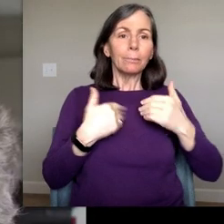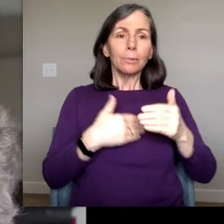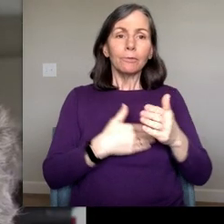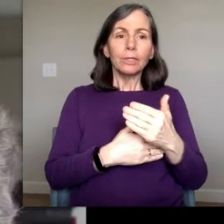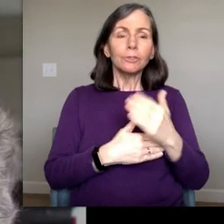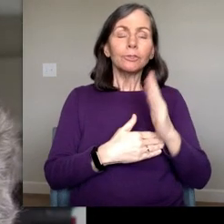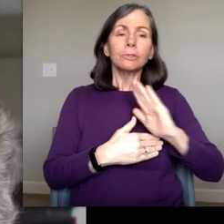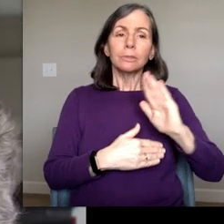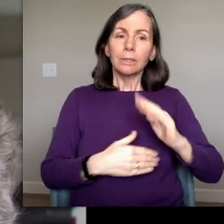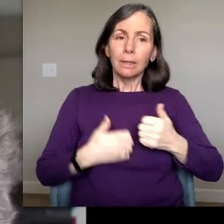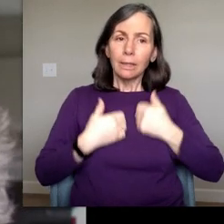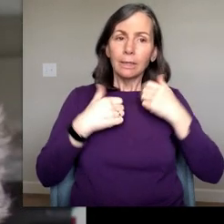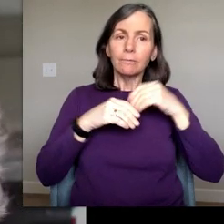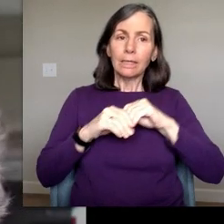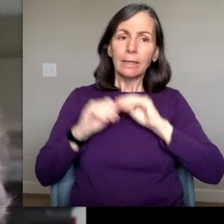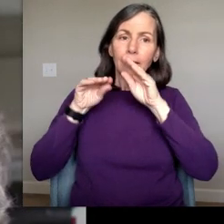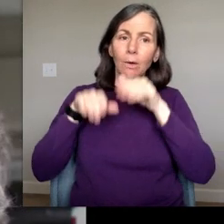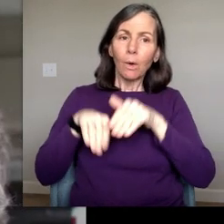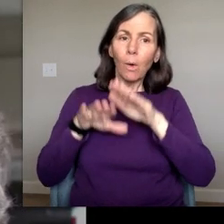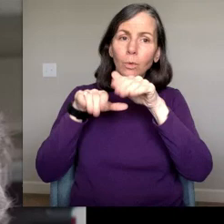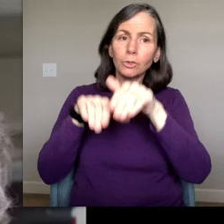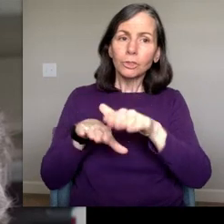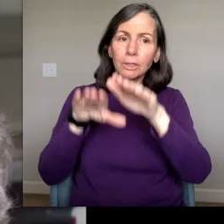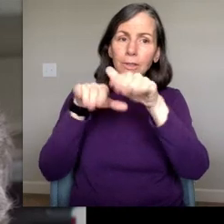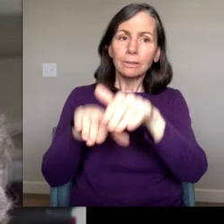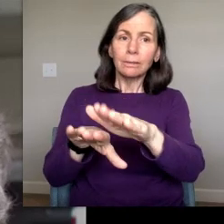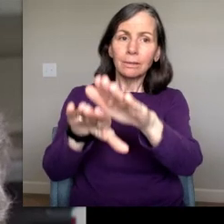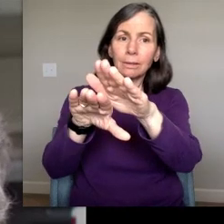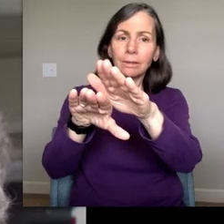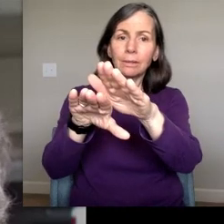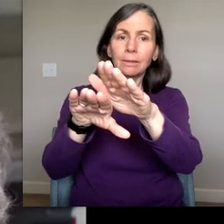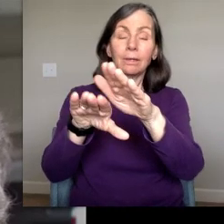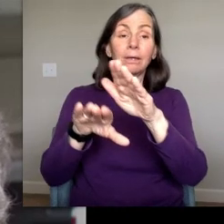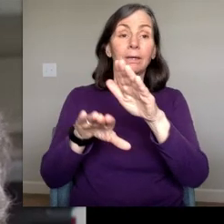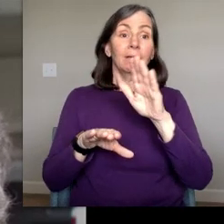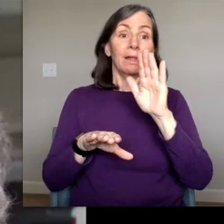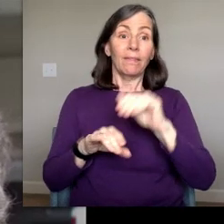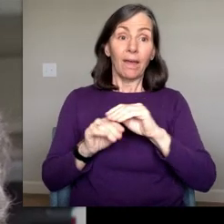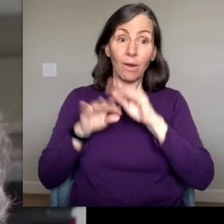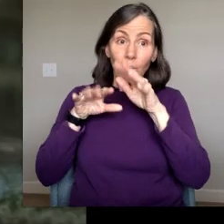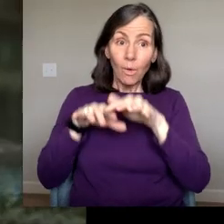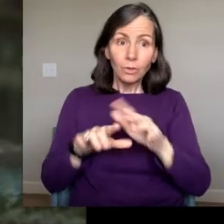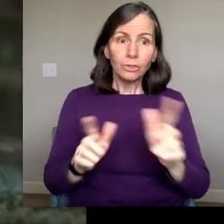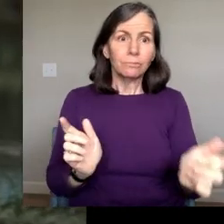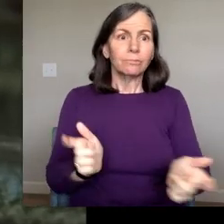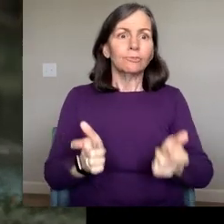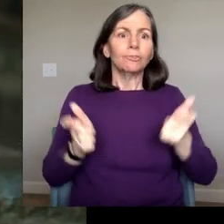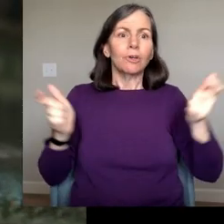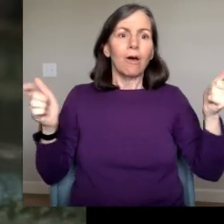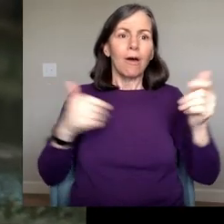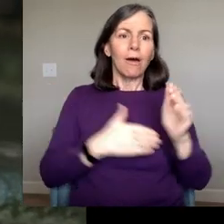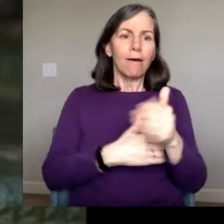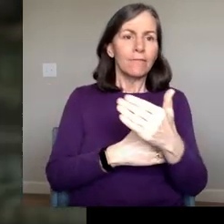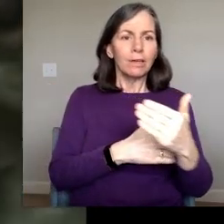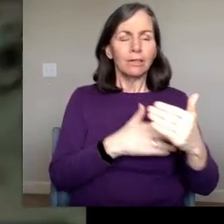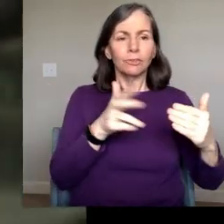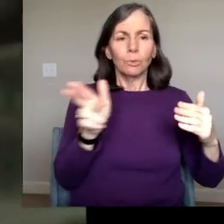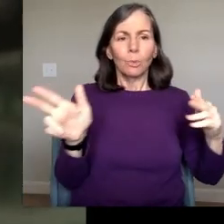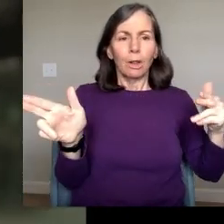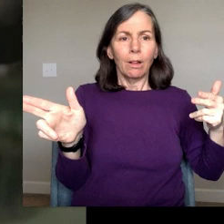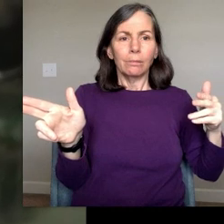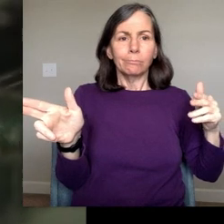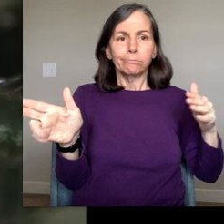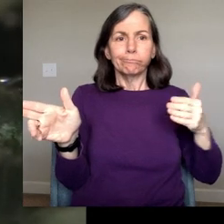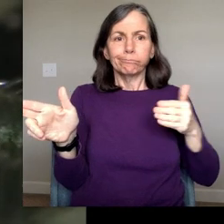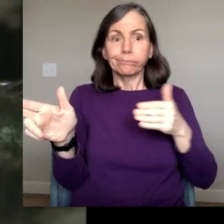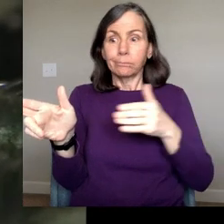In the ocean, there are lots of large predatory fish, and there's no place